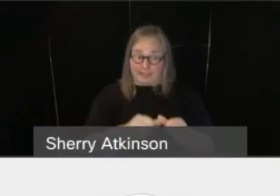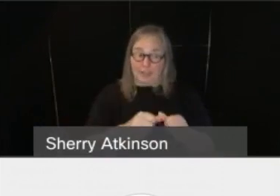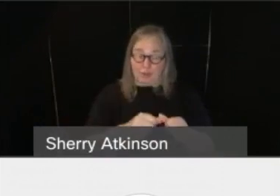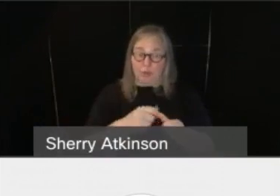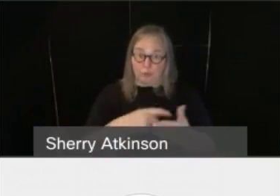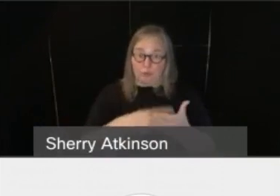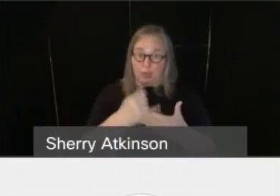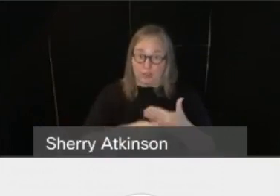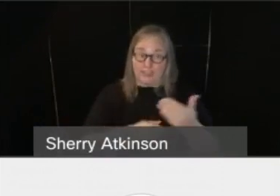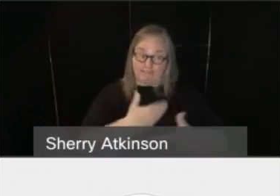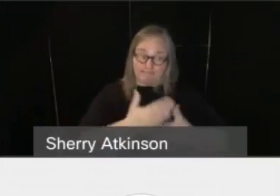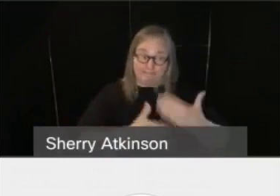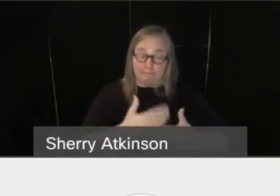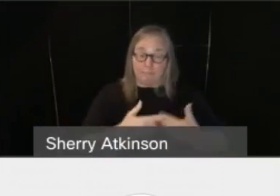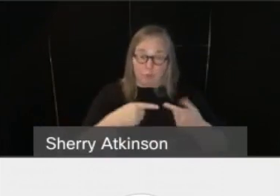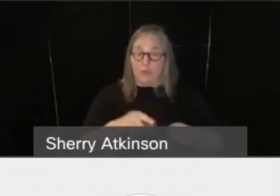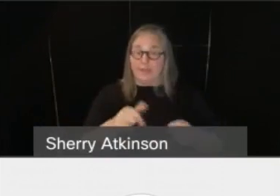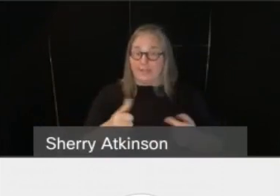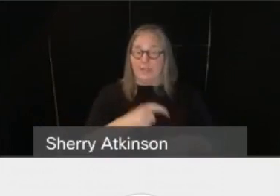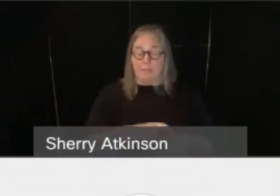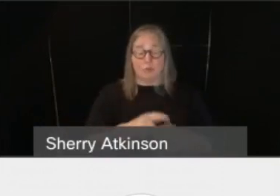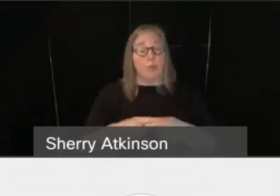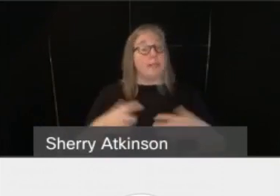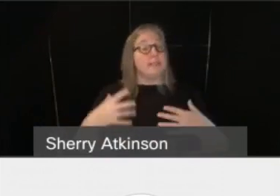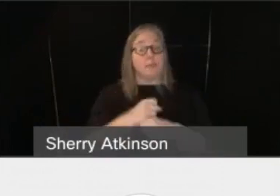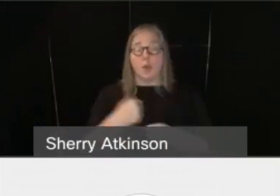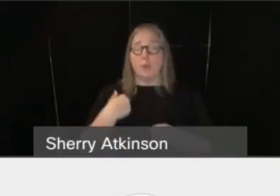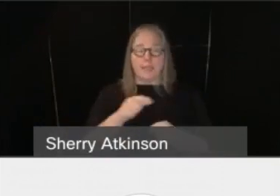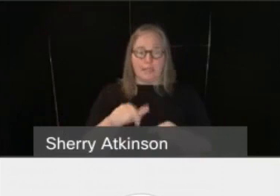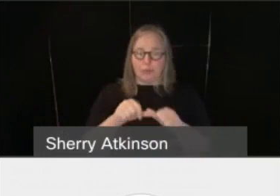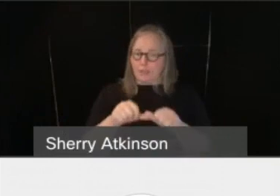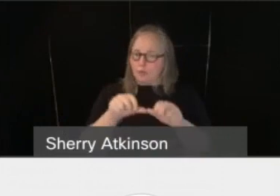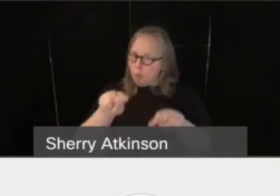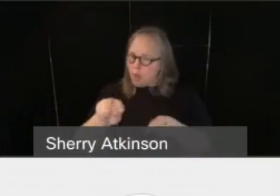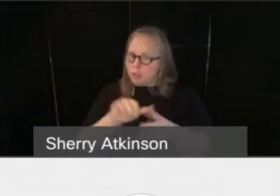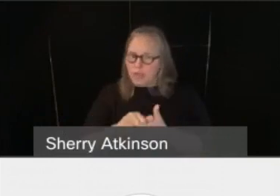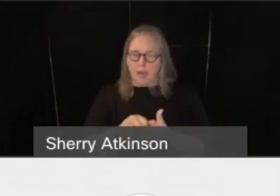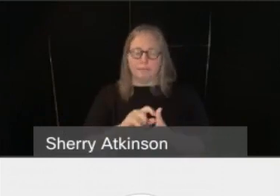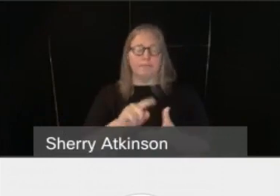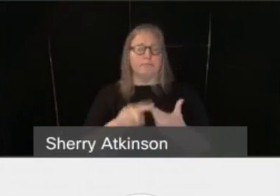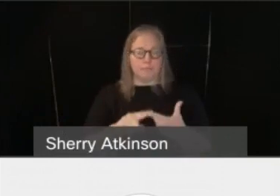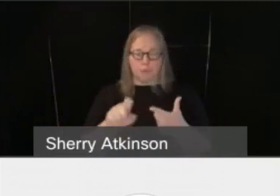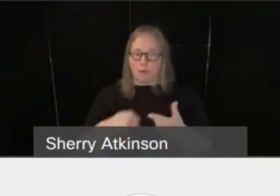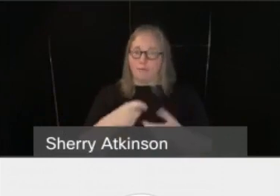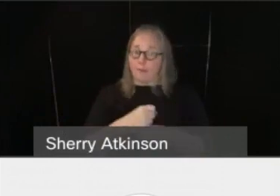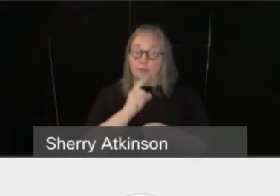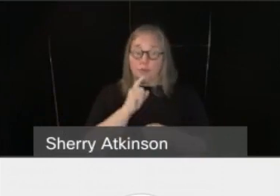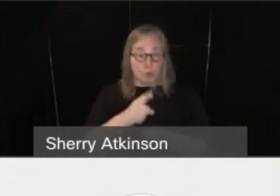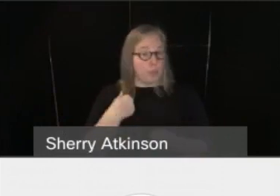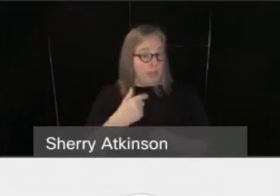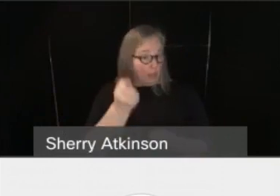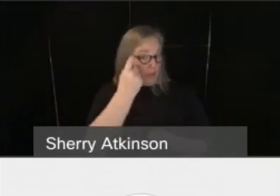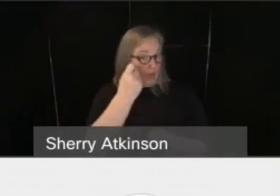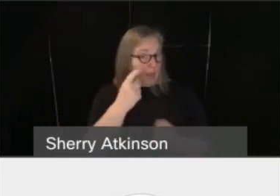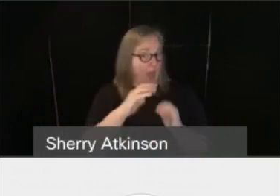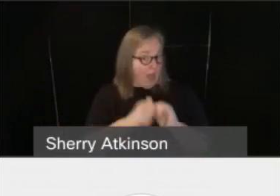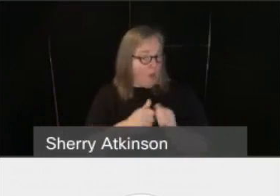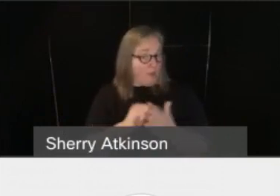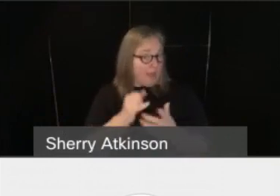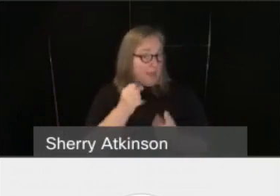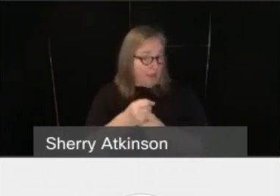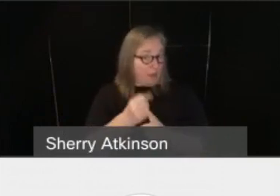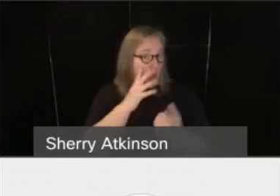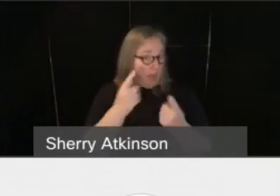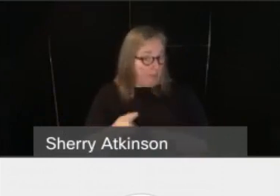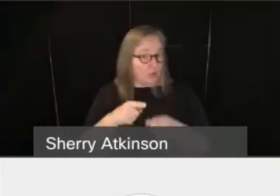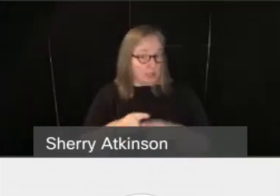time. So in summary, we need to continue to watch that. We need to make certain we understand how that impact is going to occur during the